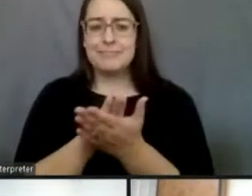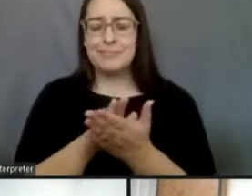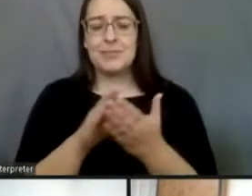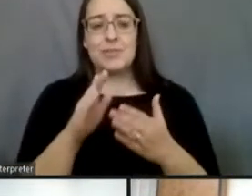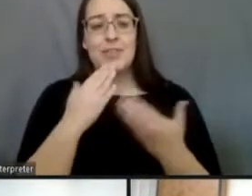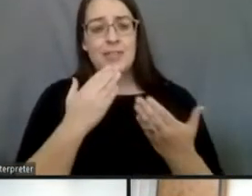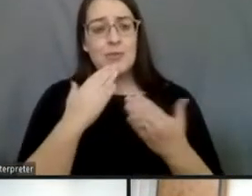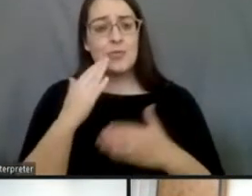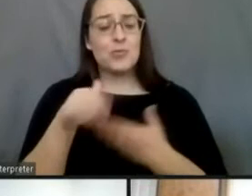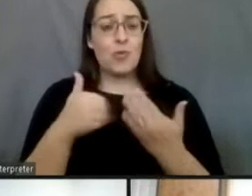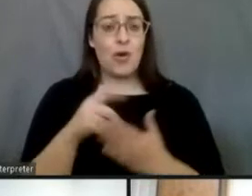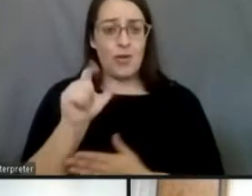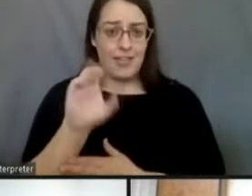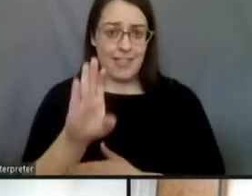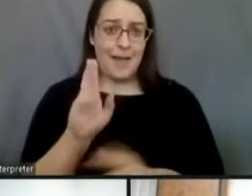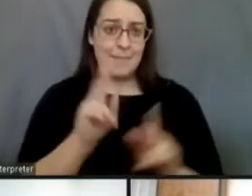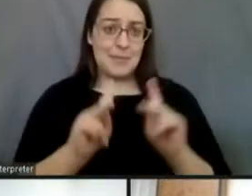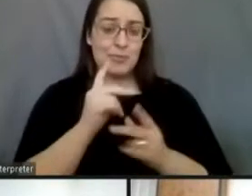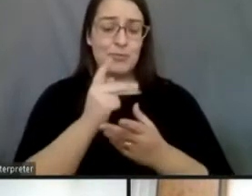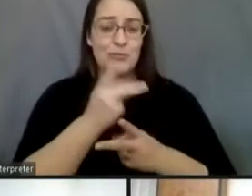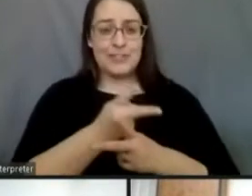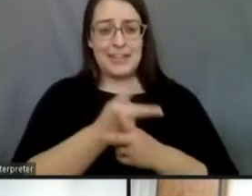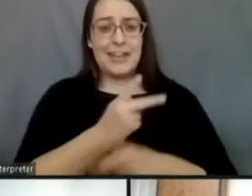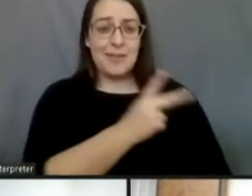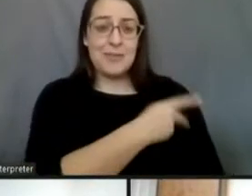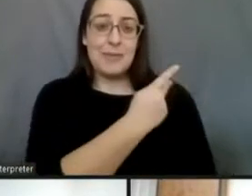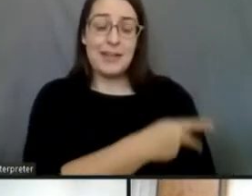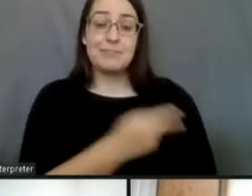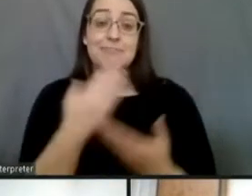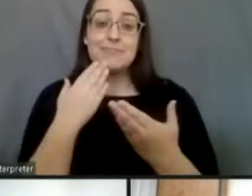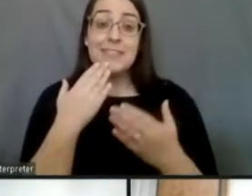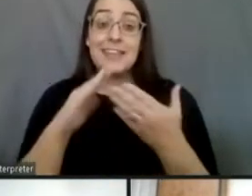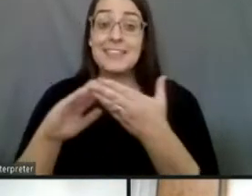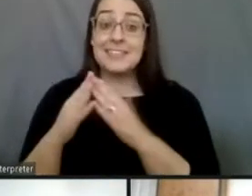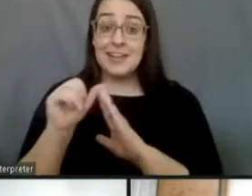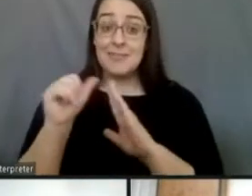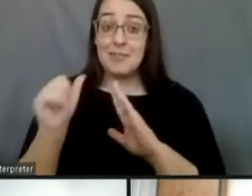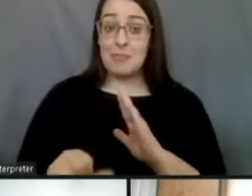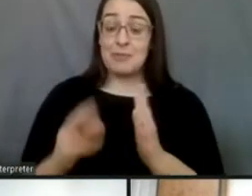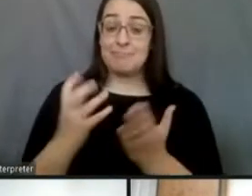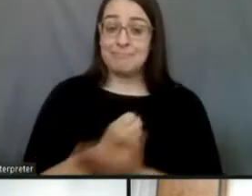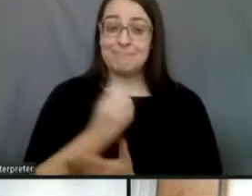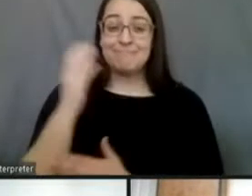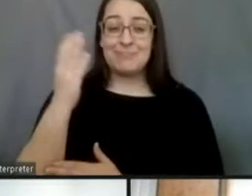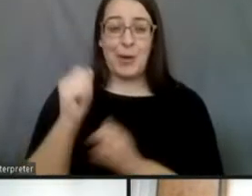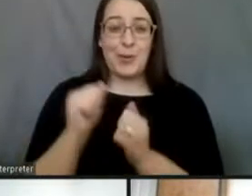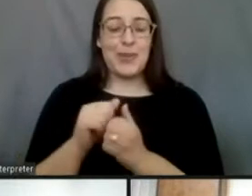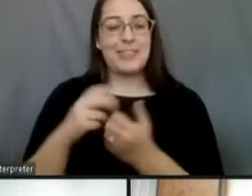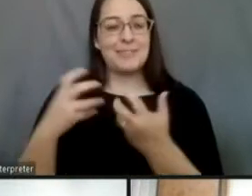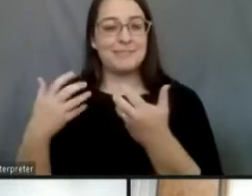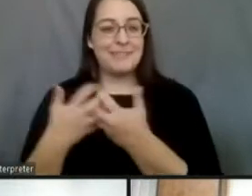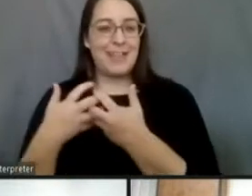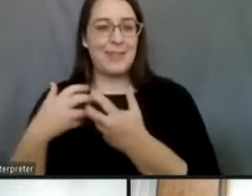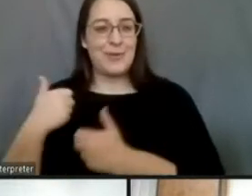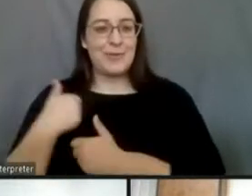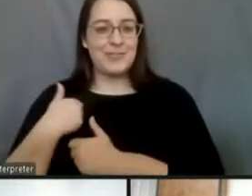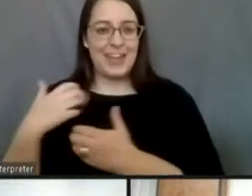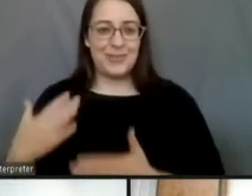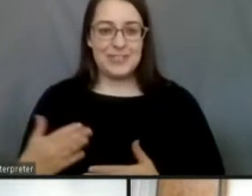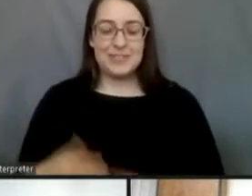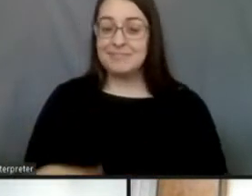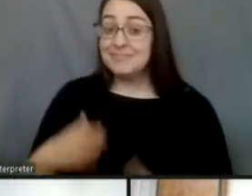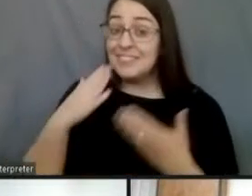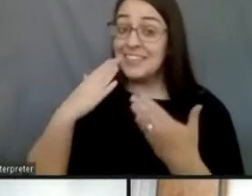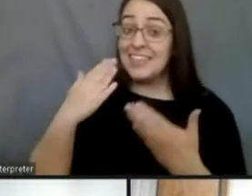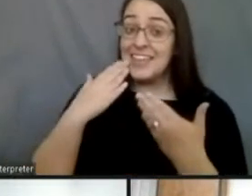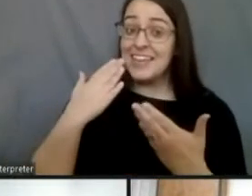do in taking care of our patients. And so with that, I just want to thank the city of Amarillo for this opportunity to talk to my veterans. Thank you, Dr.